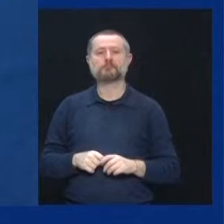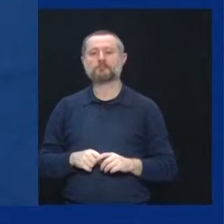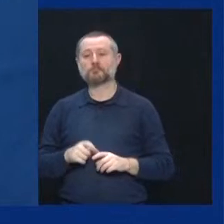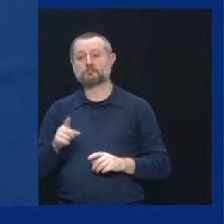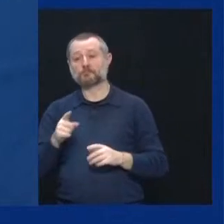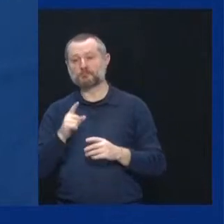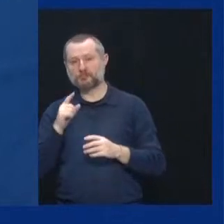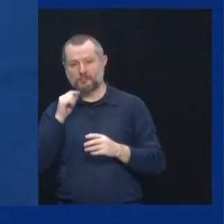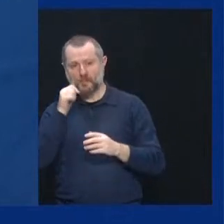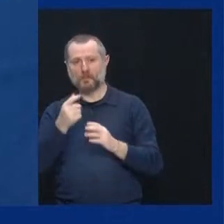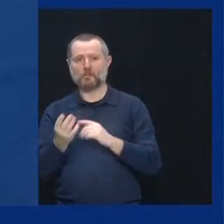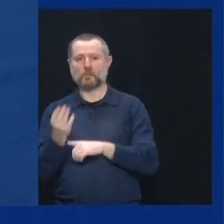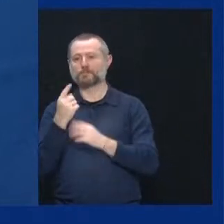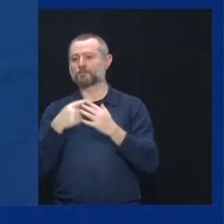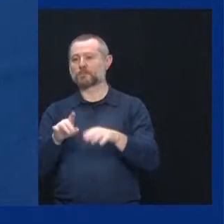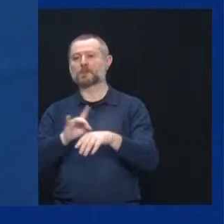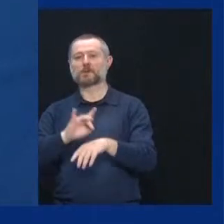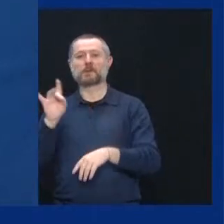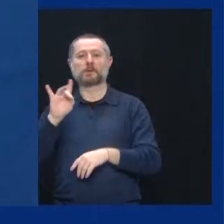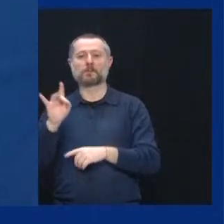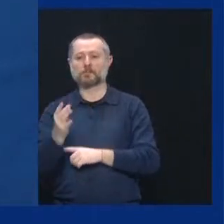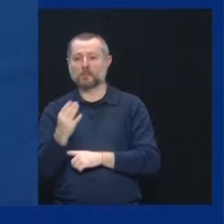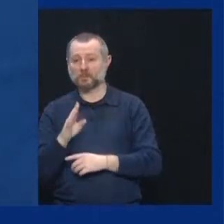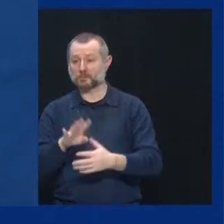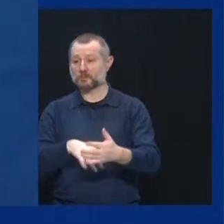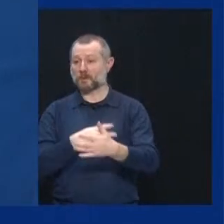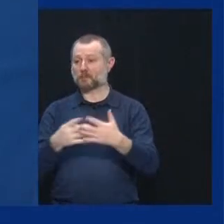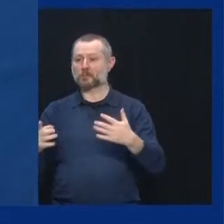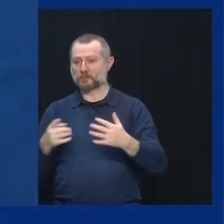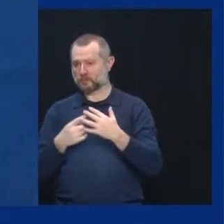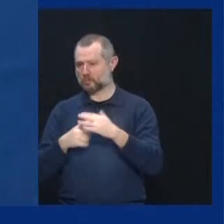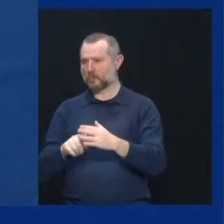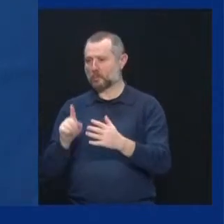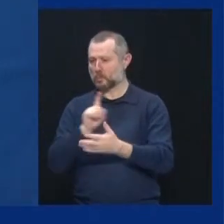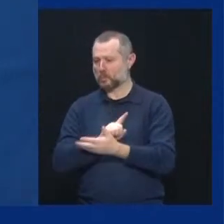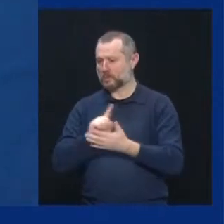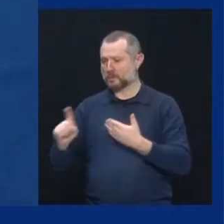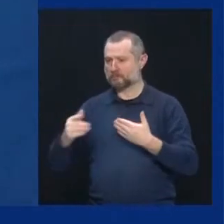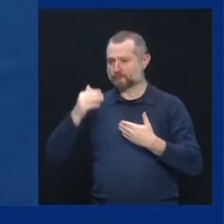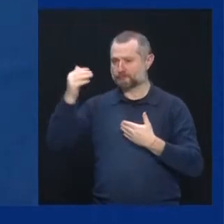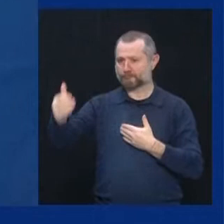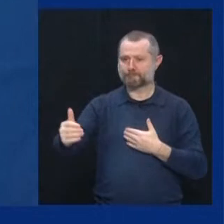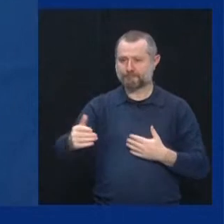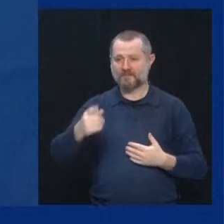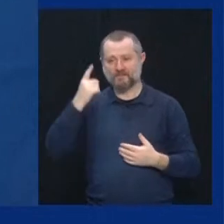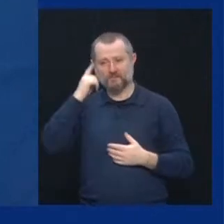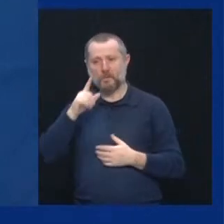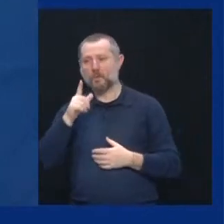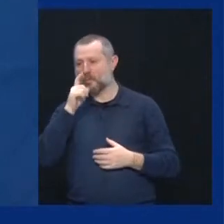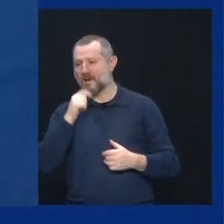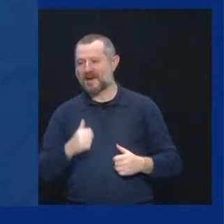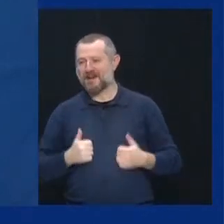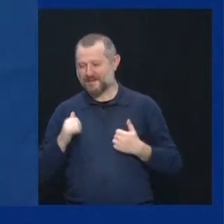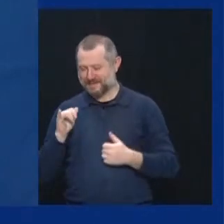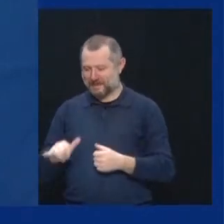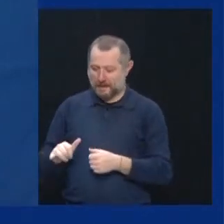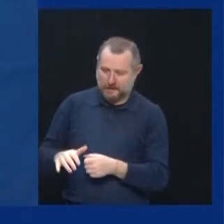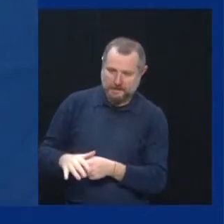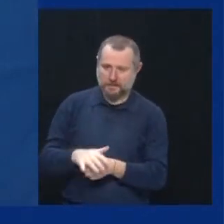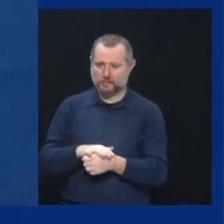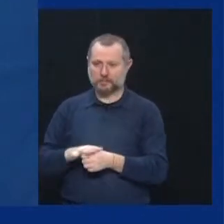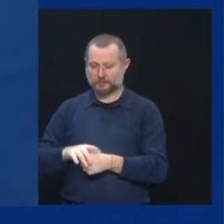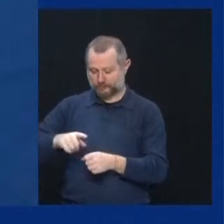a.m. Scheduling is open for 1 week just for the residents of the communities who